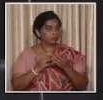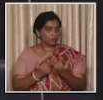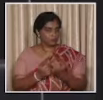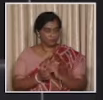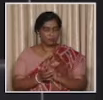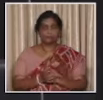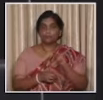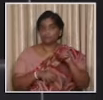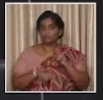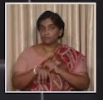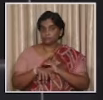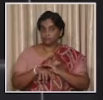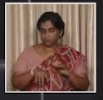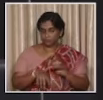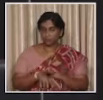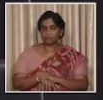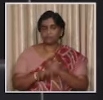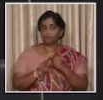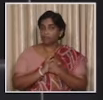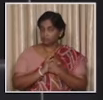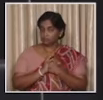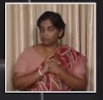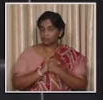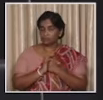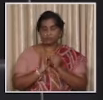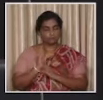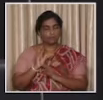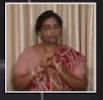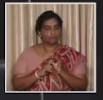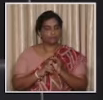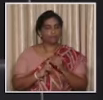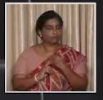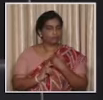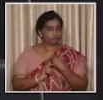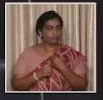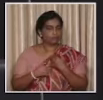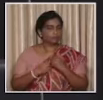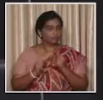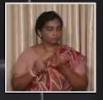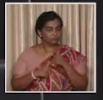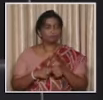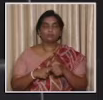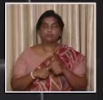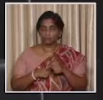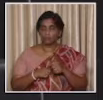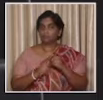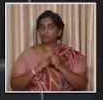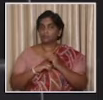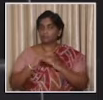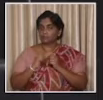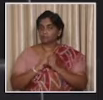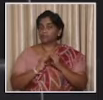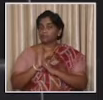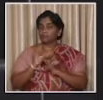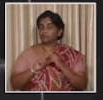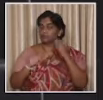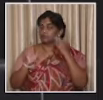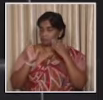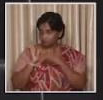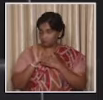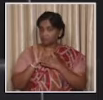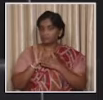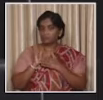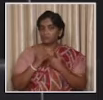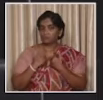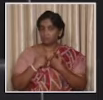Mr. Speaker. Yeah. So I'm only trying to bring these matters to the notice of the Minister. And once again, may I congratulate